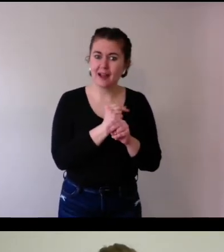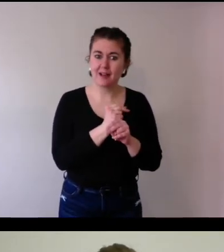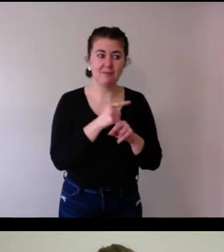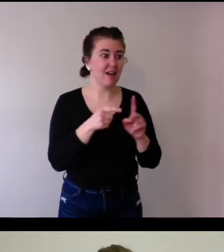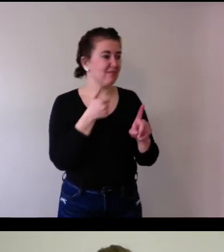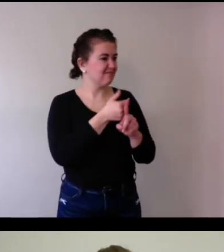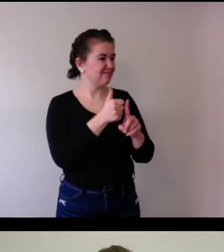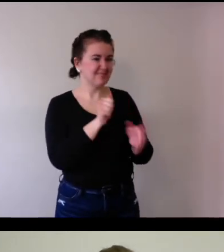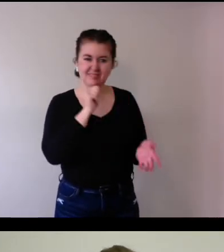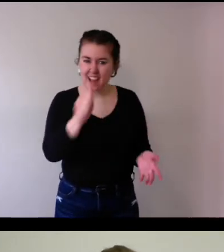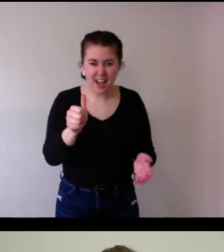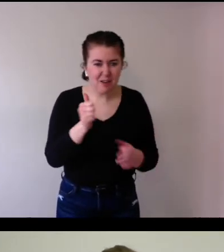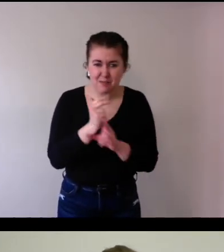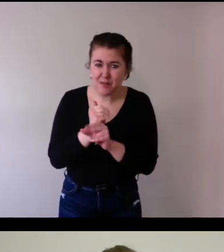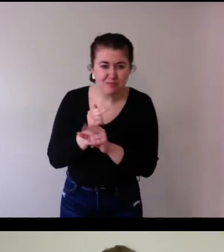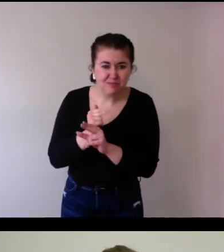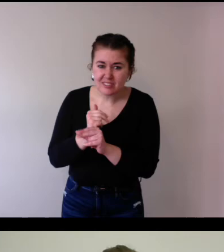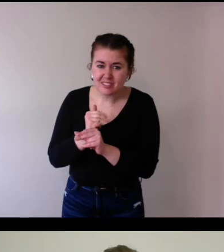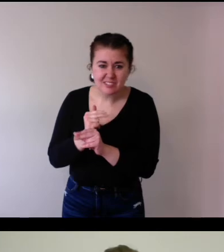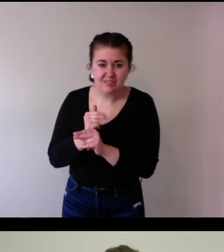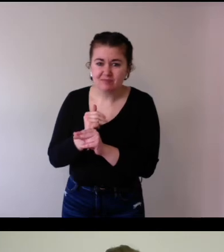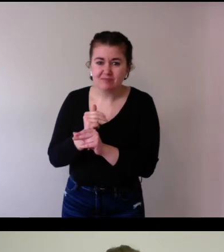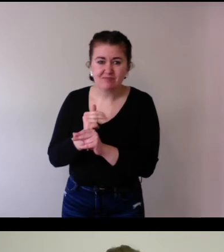wasn't a rabbit.